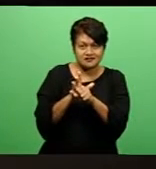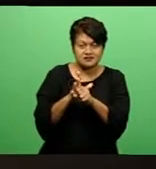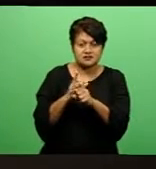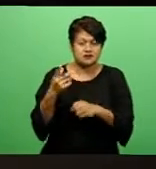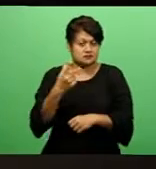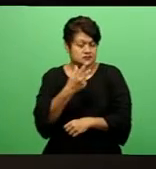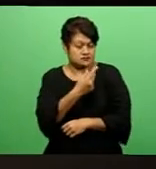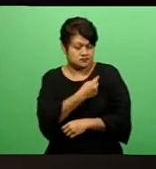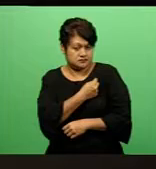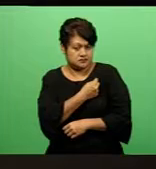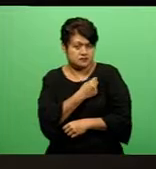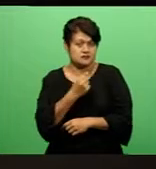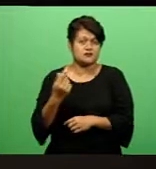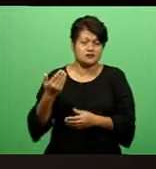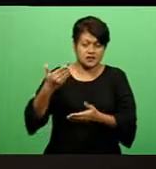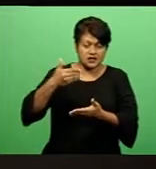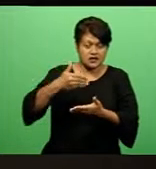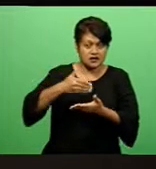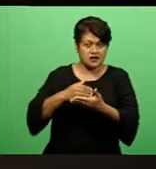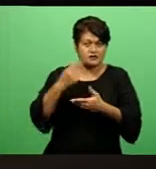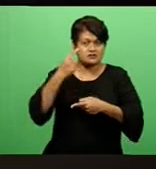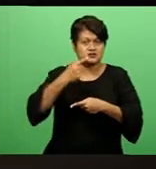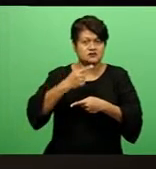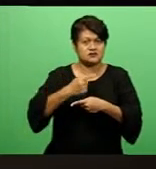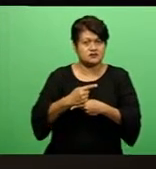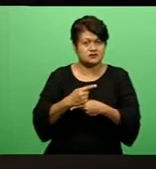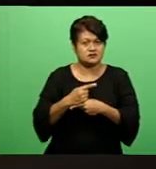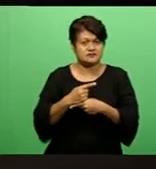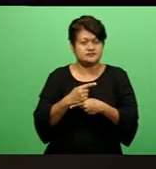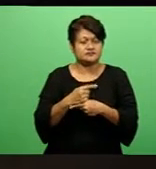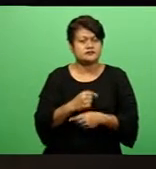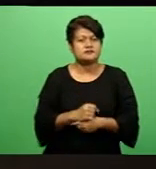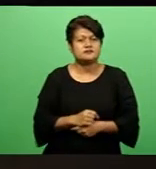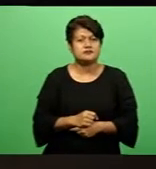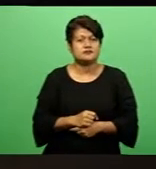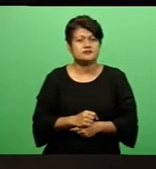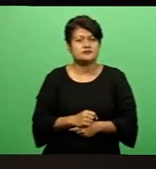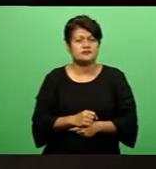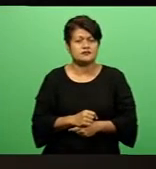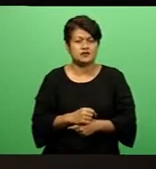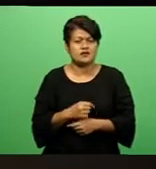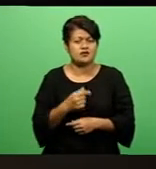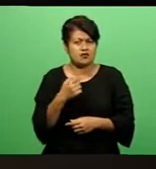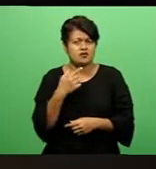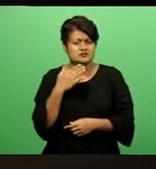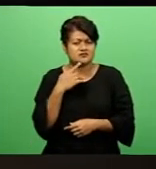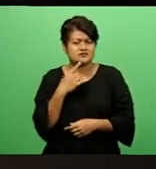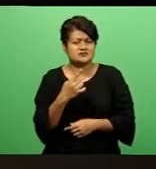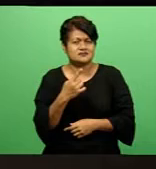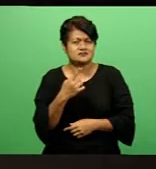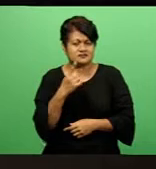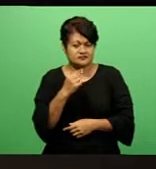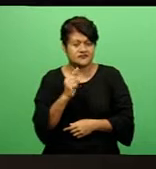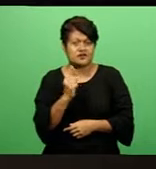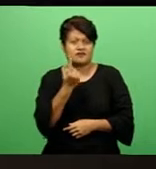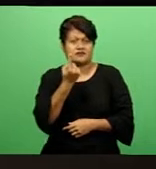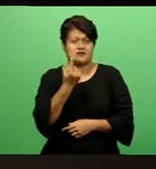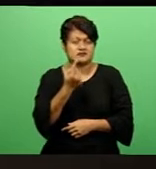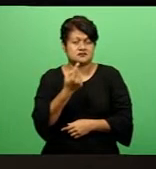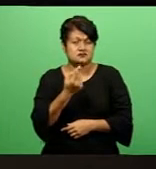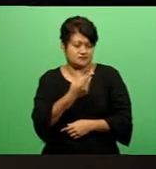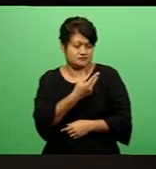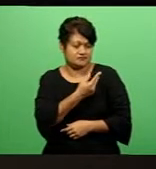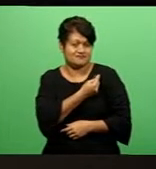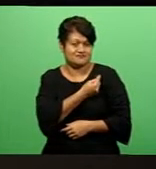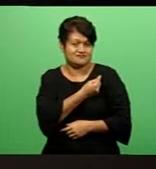the AstraZeneca, also known as the Oxford vaccine. It's also recommended that the vaccine is first administered to